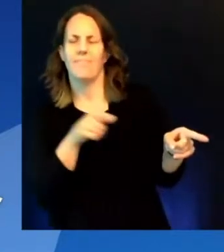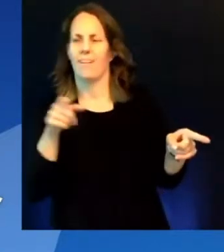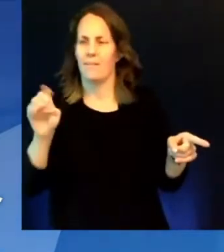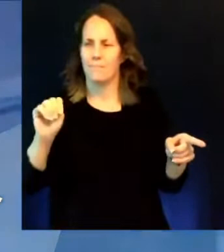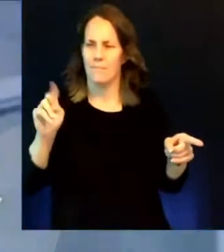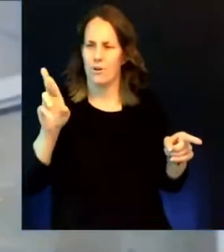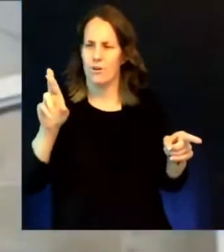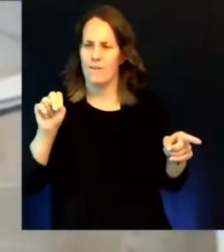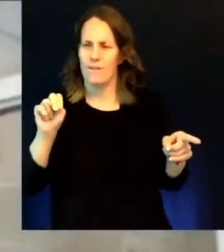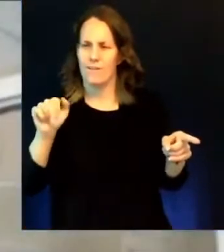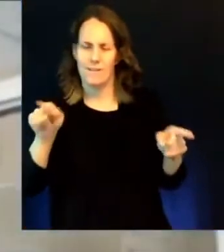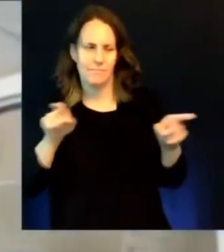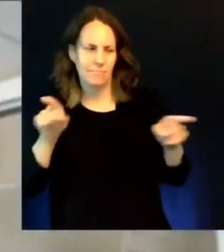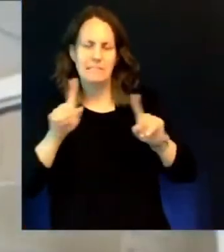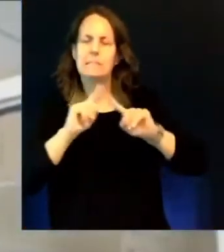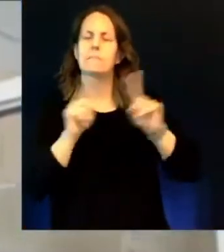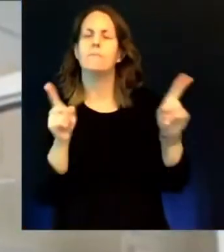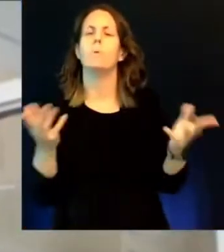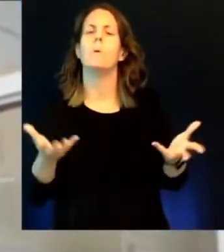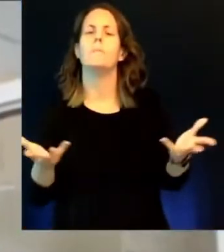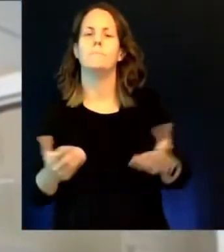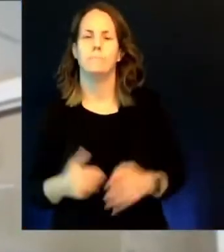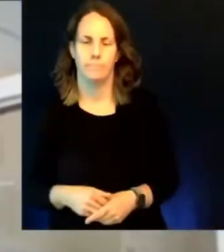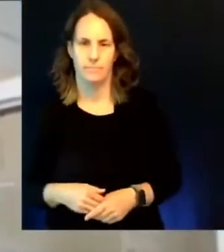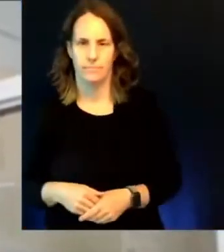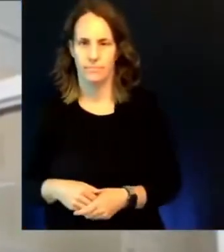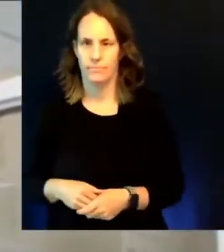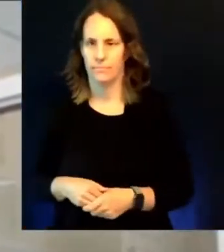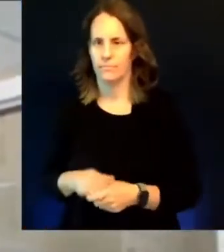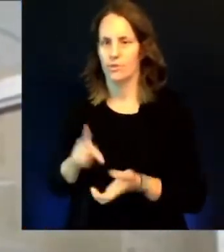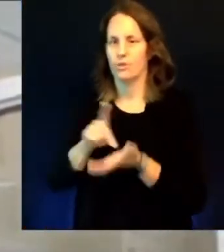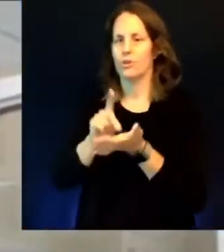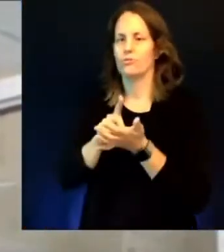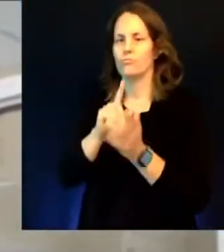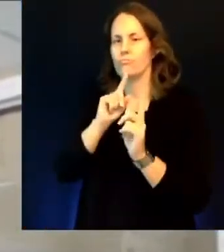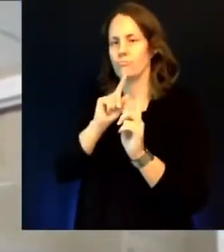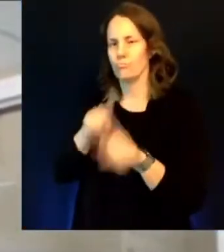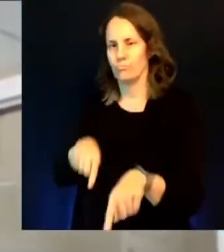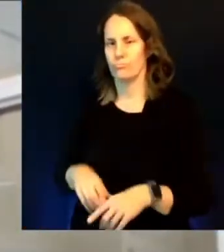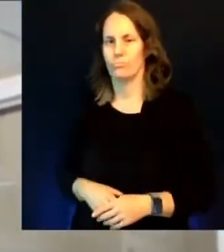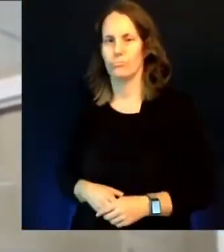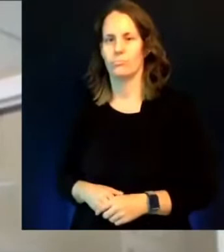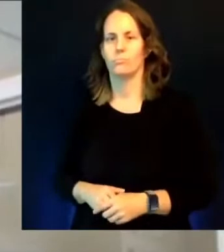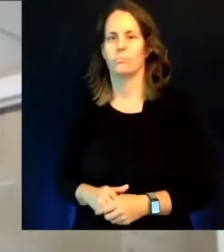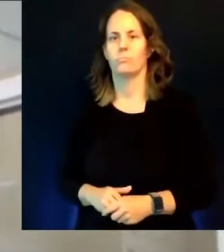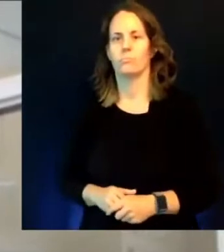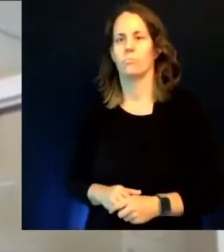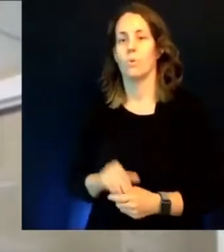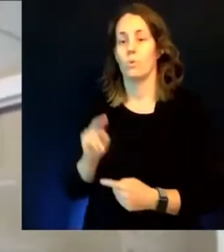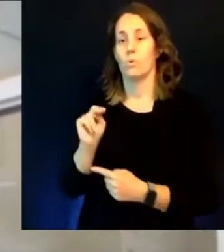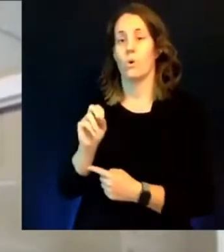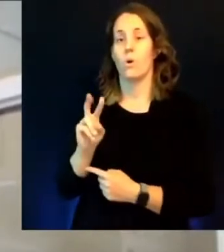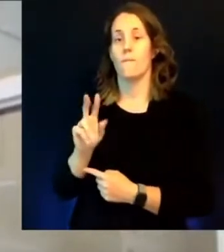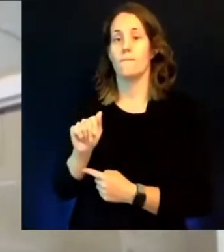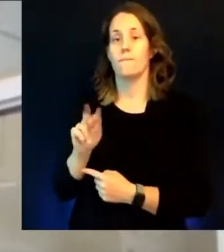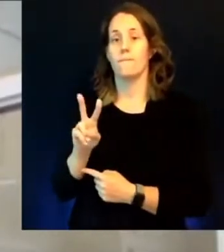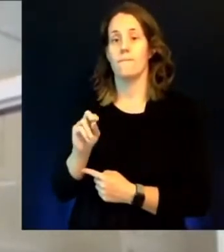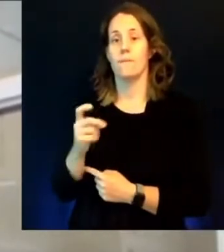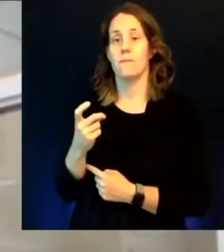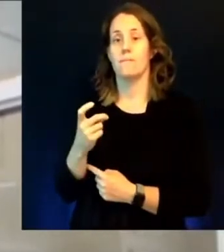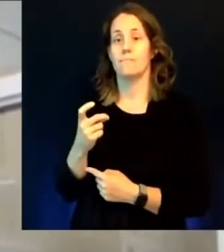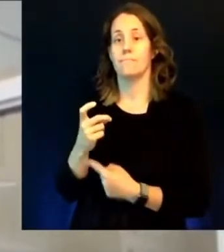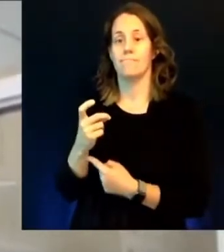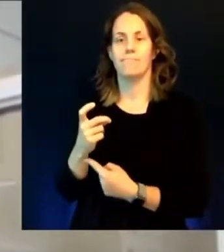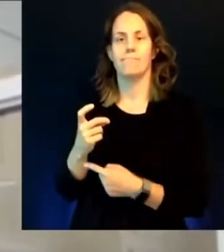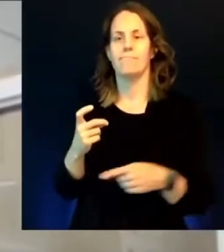The Novavax product is not yet authorized by the FDA, so it is not currently an option.